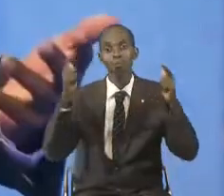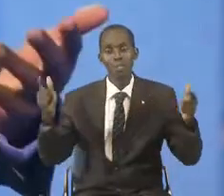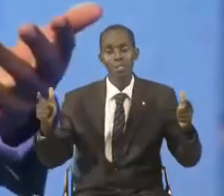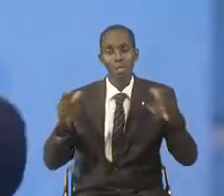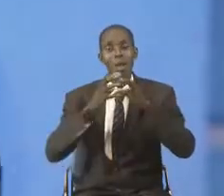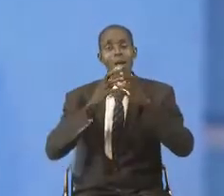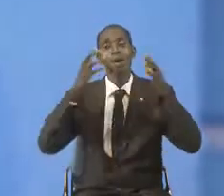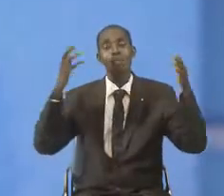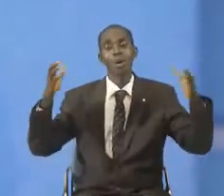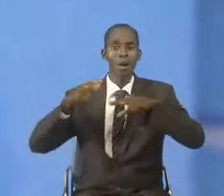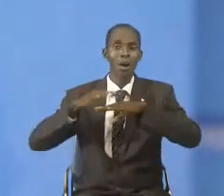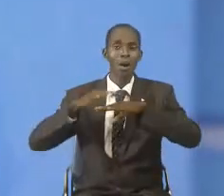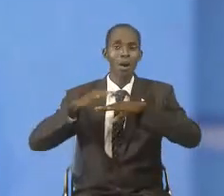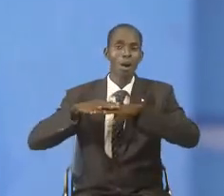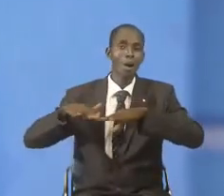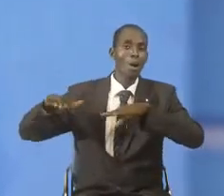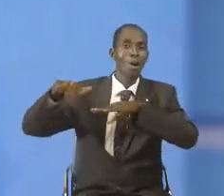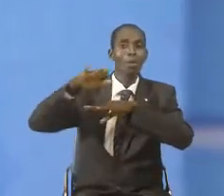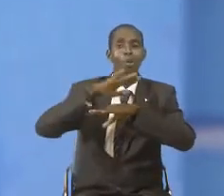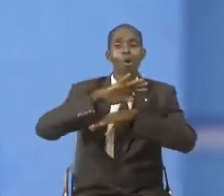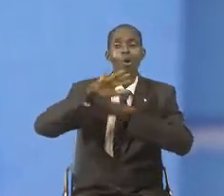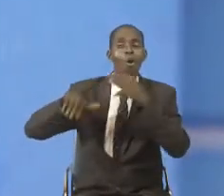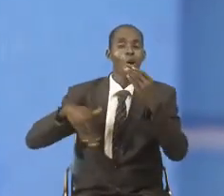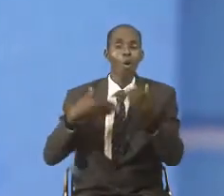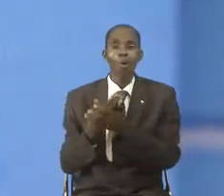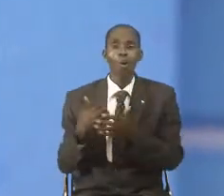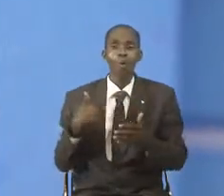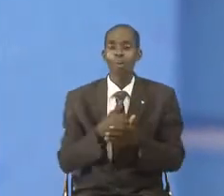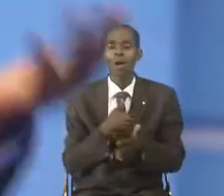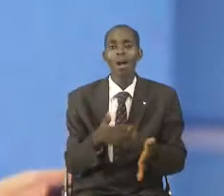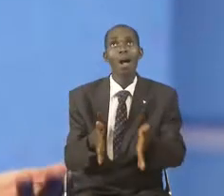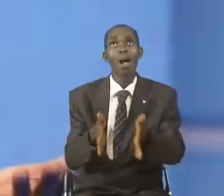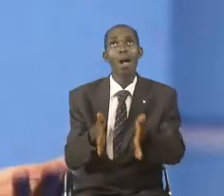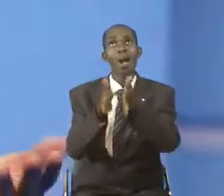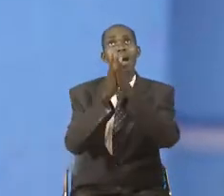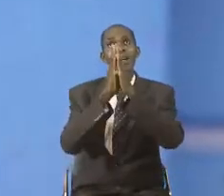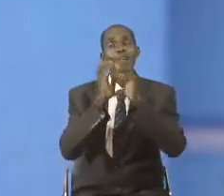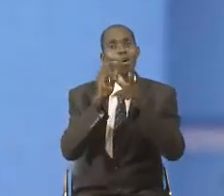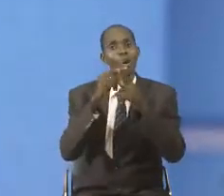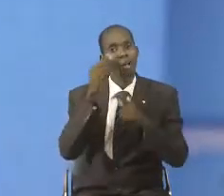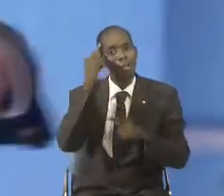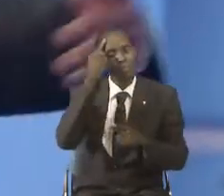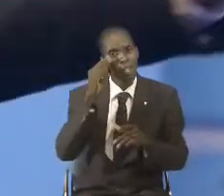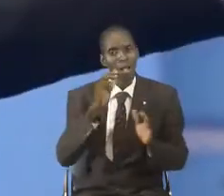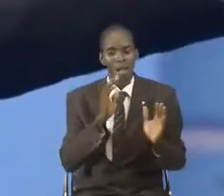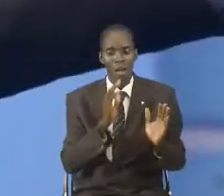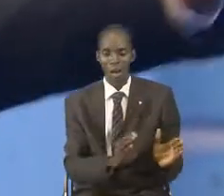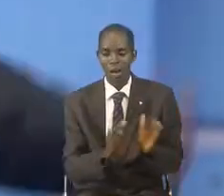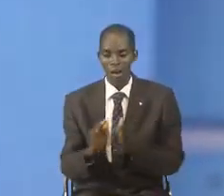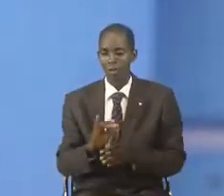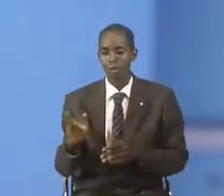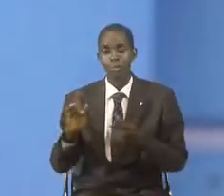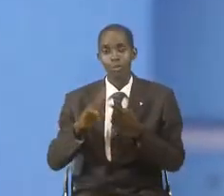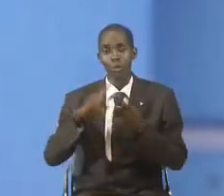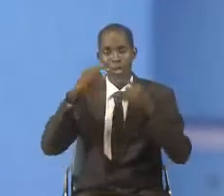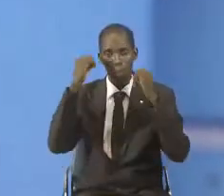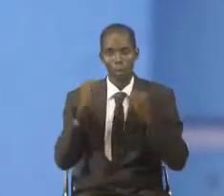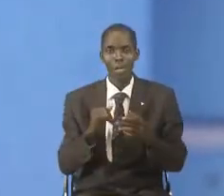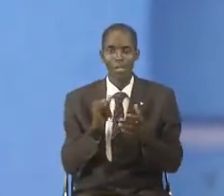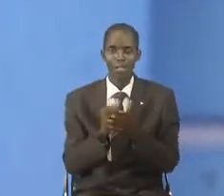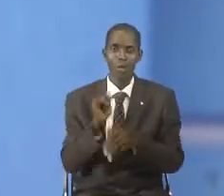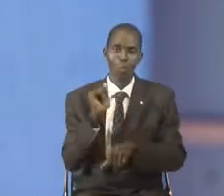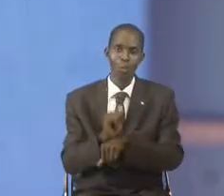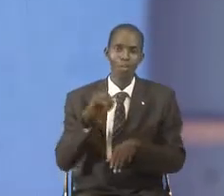to do exceeding abundantly above all we ask or